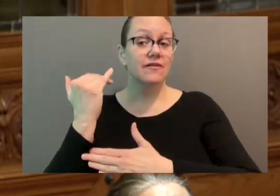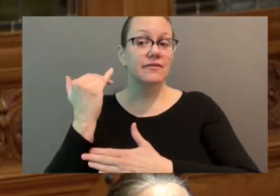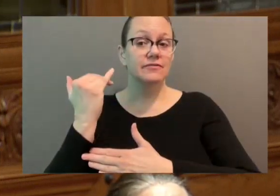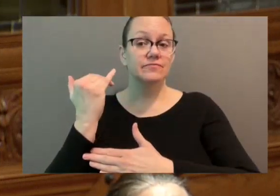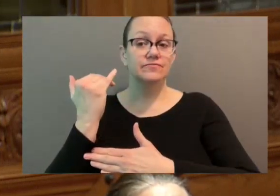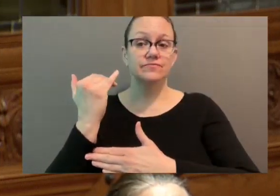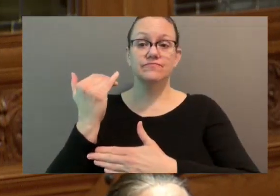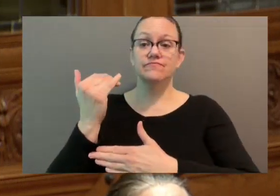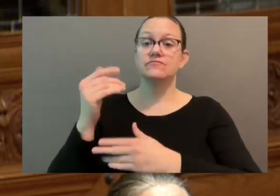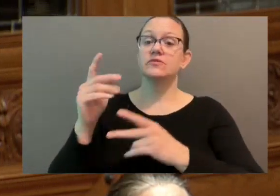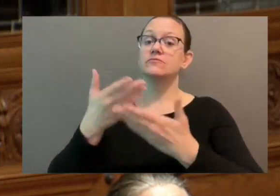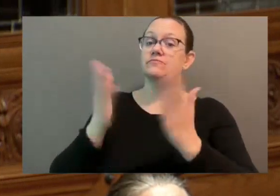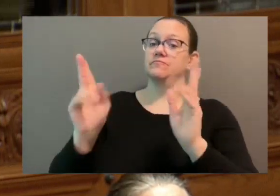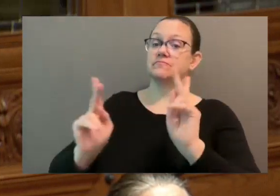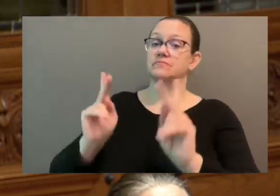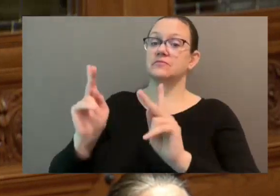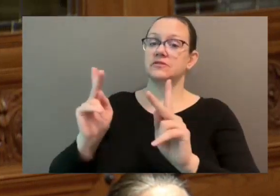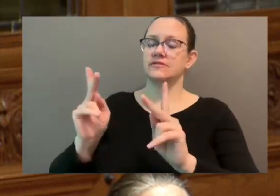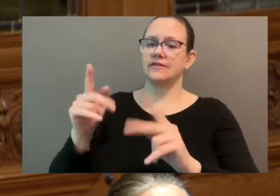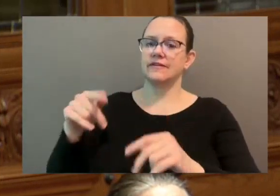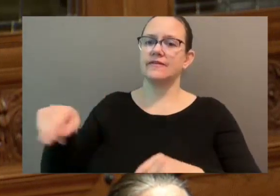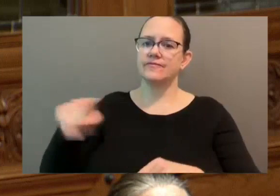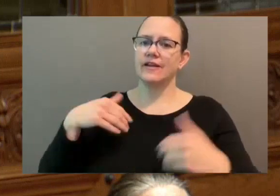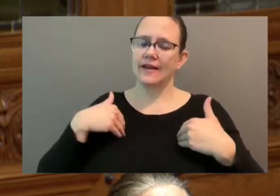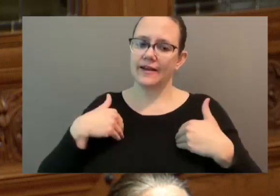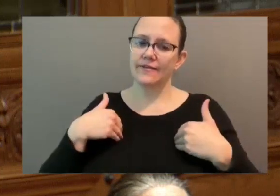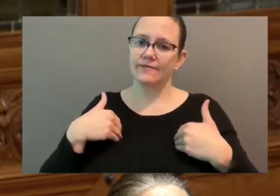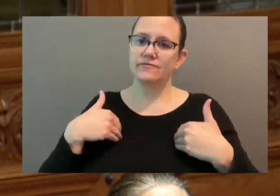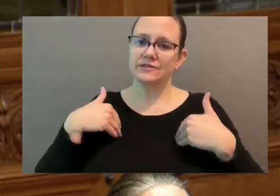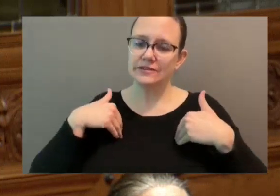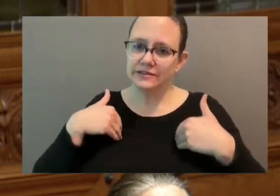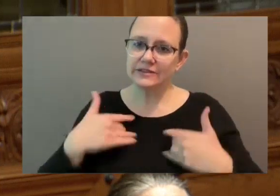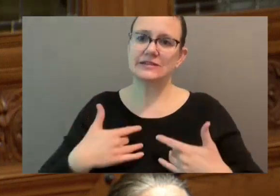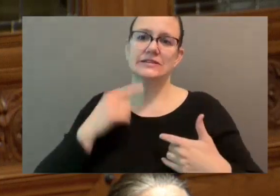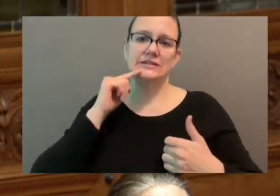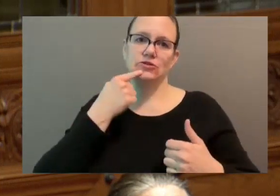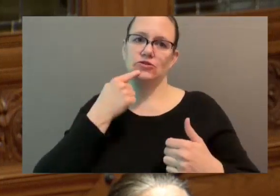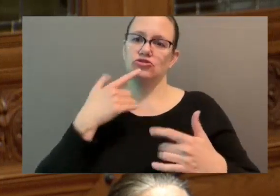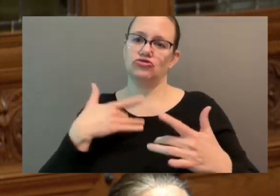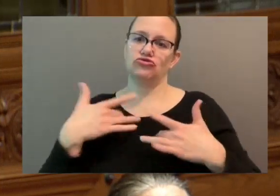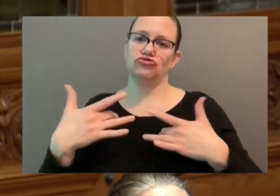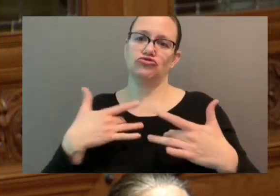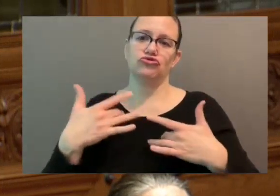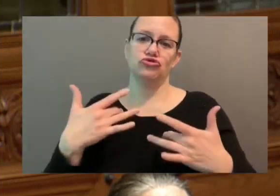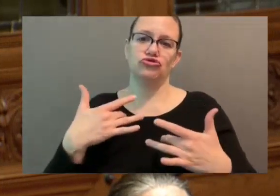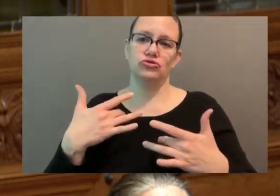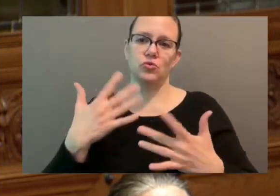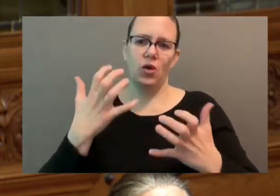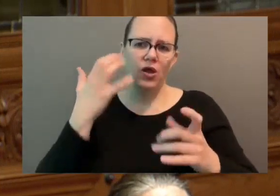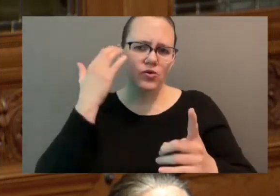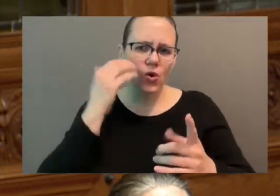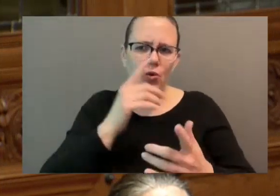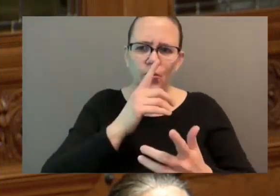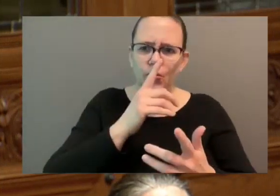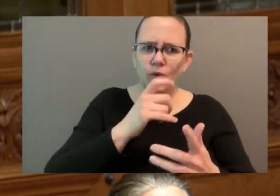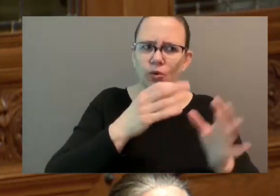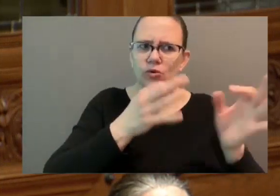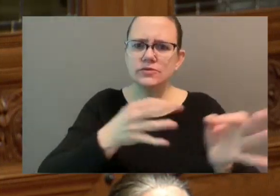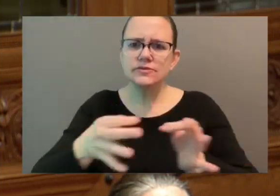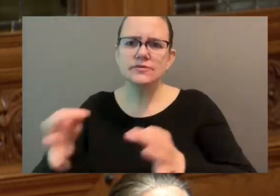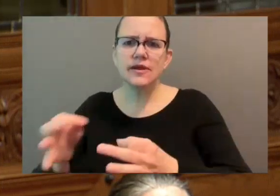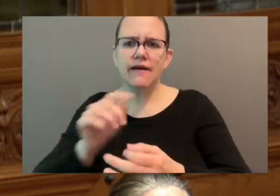questions about how decisions are made with public money, who gets that money, and whether those processes